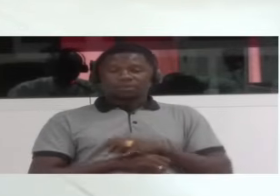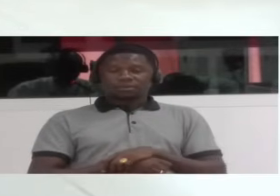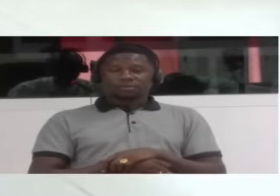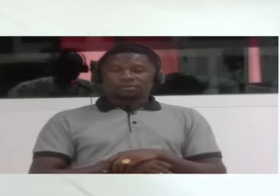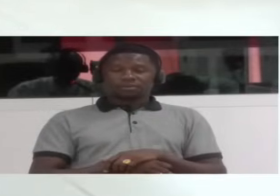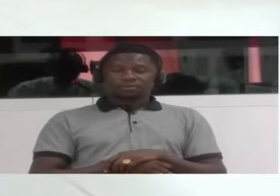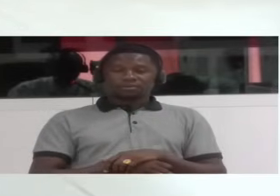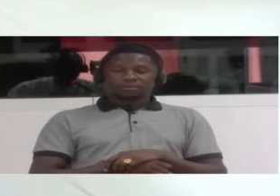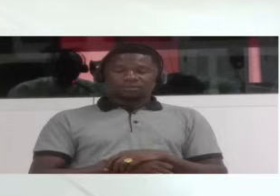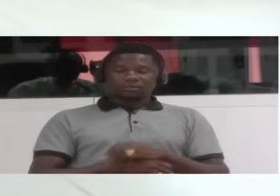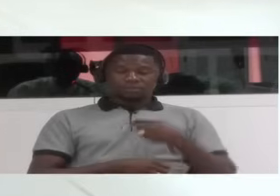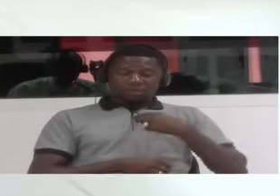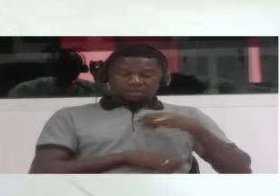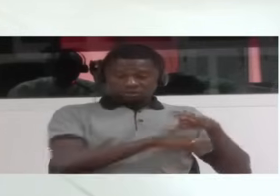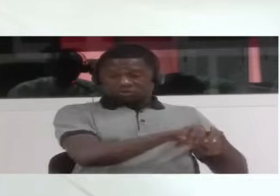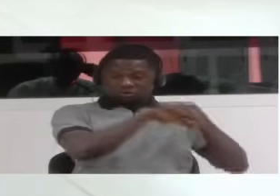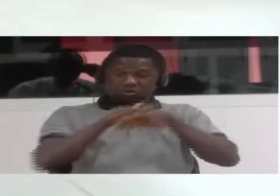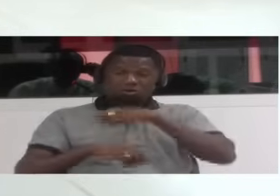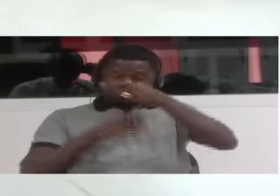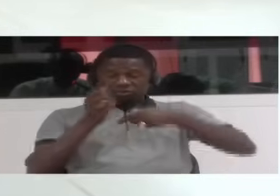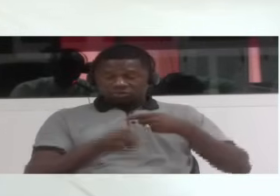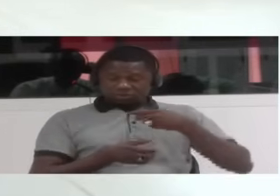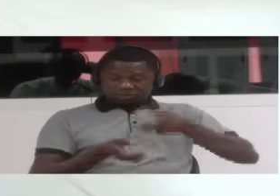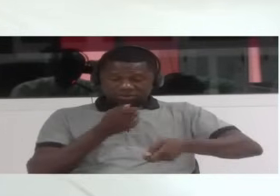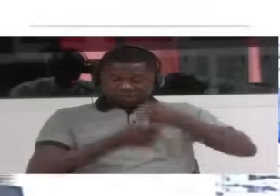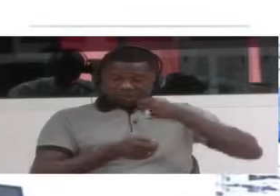him up to the ditch.